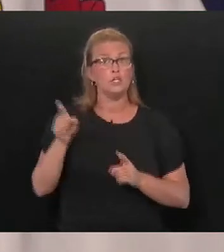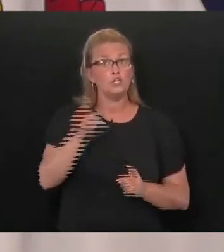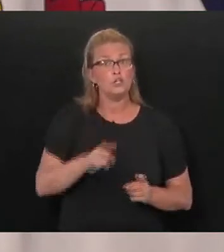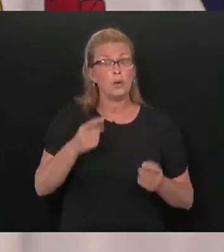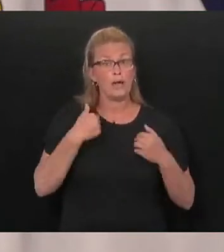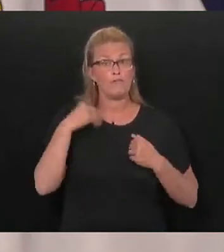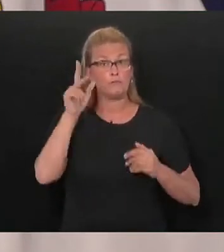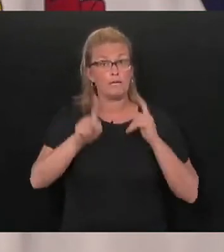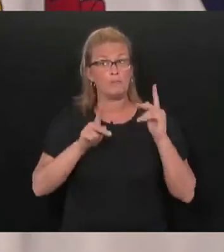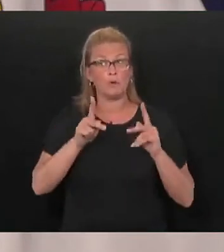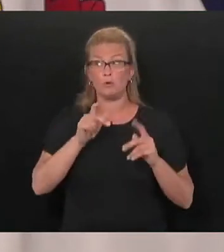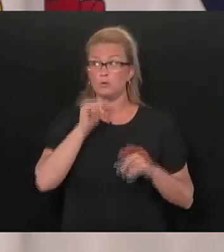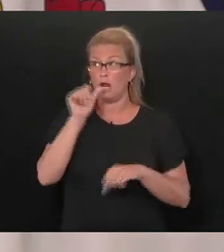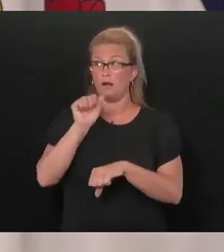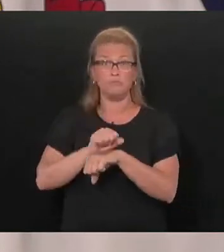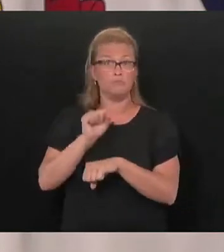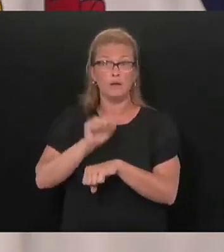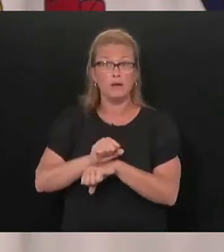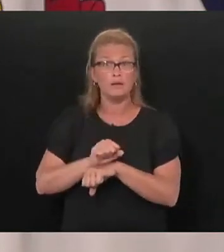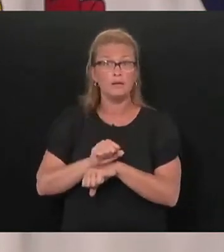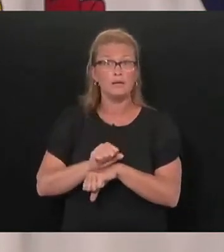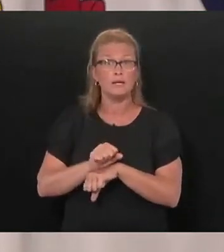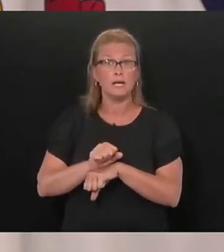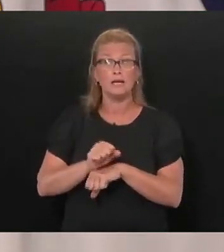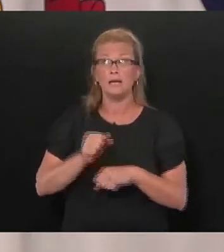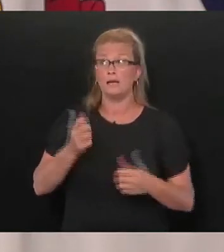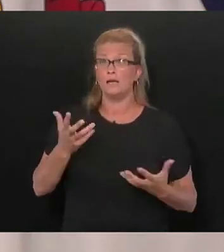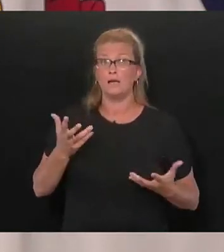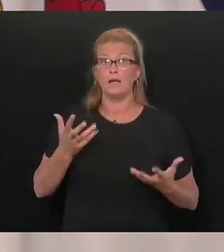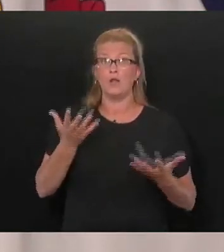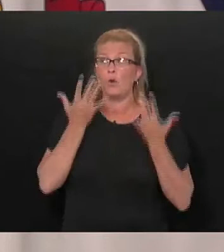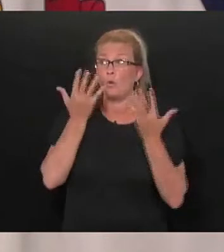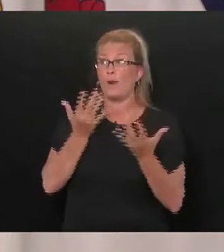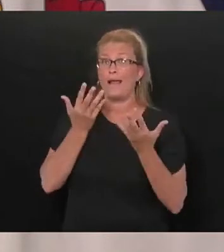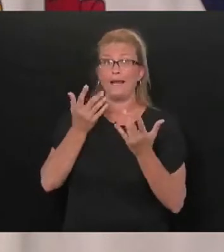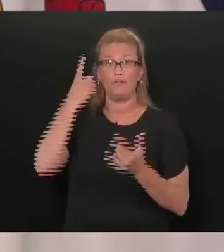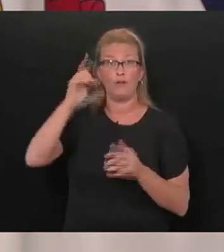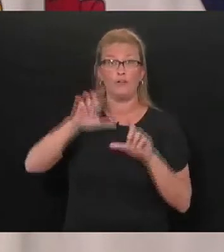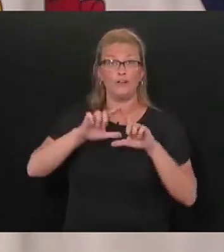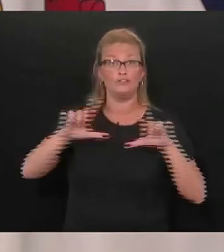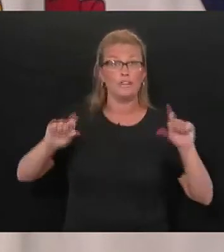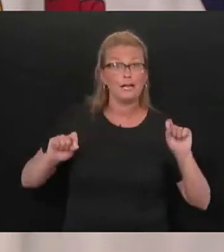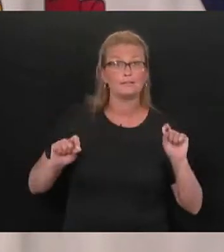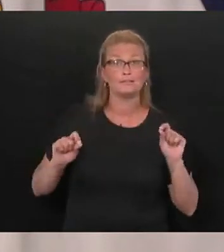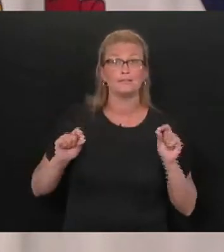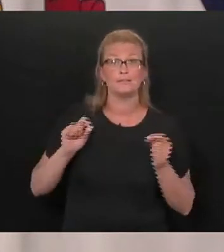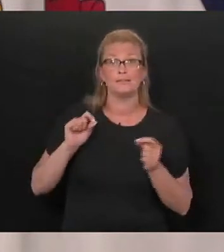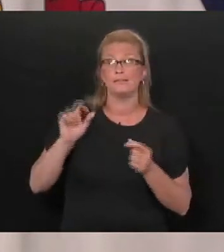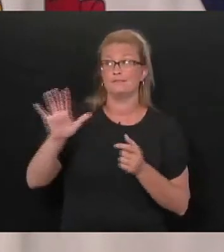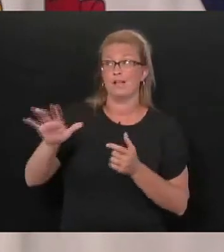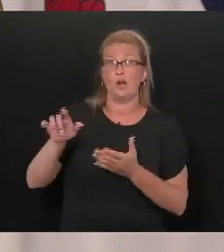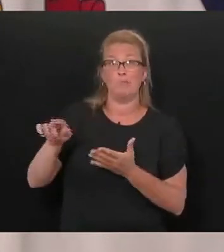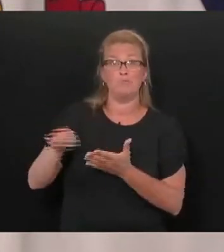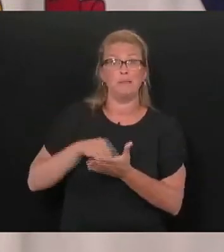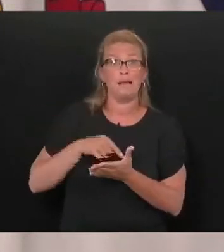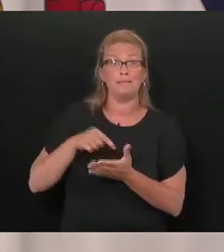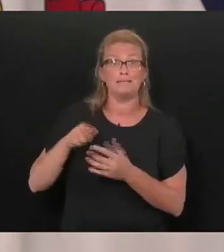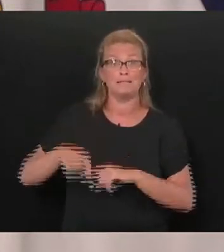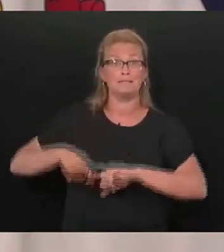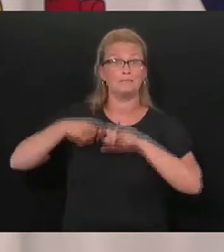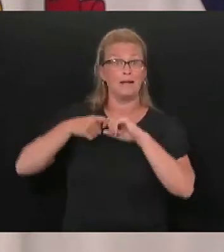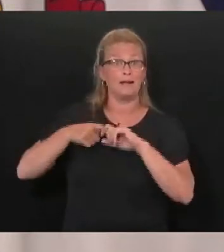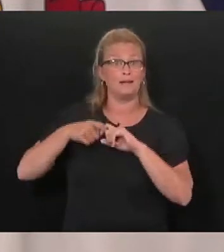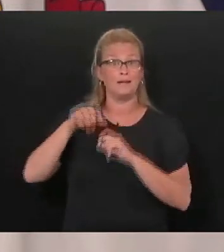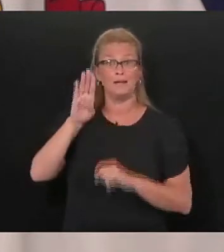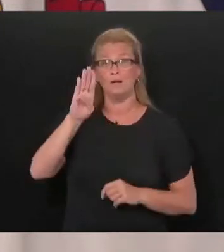on unemployment and everything, and they're waiting because now their checks, and their payments are being somewhat suspended, those bonus